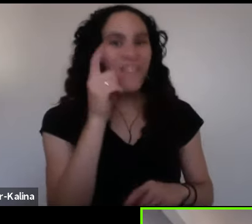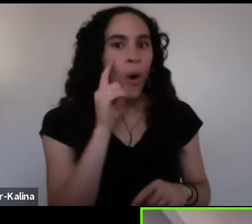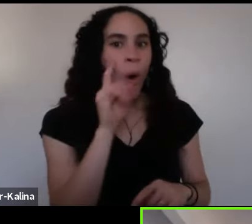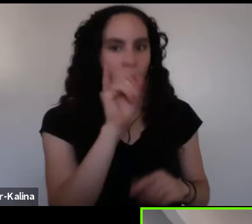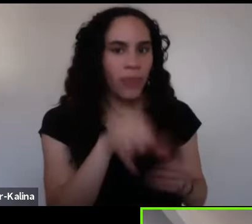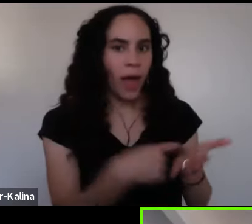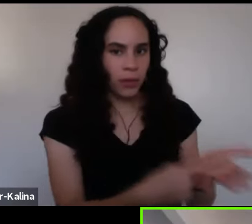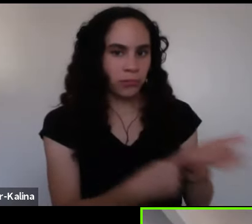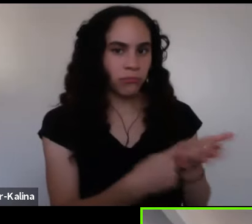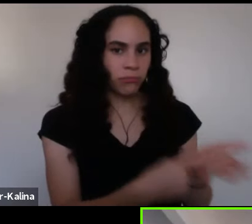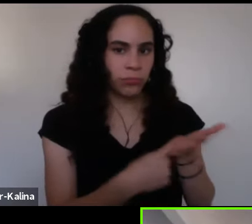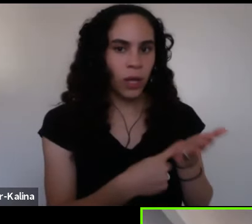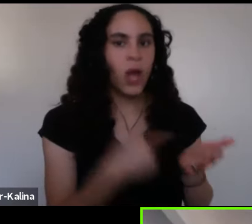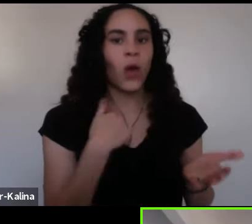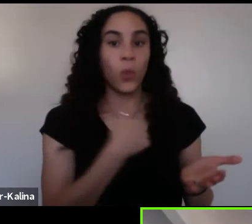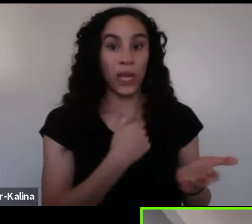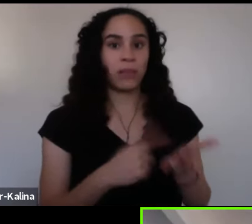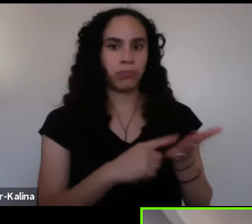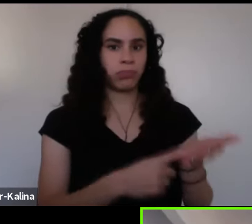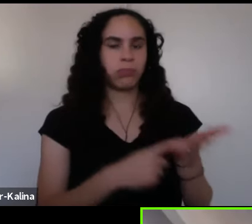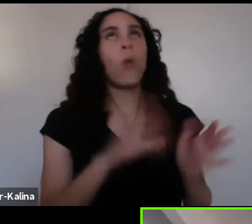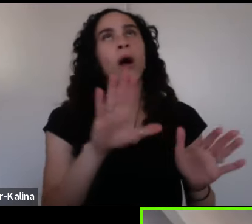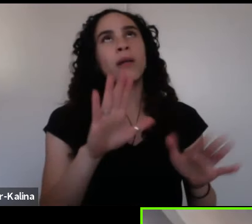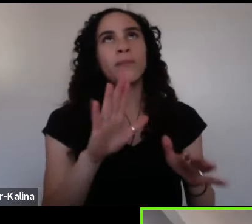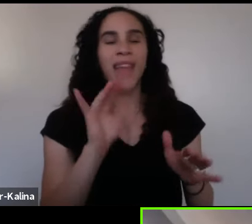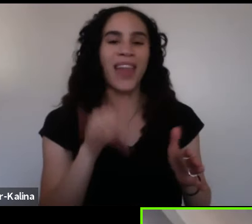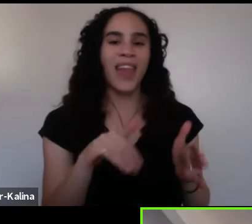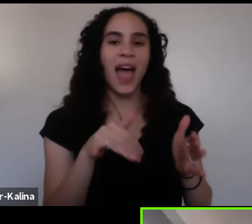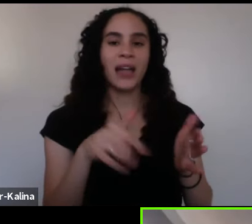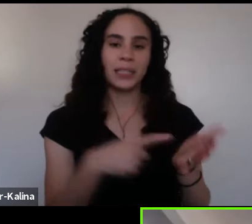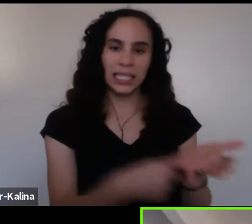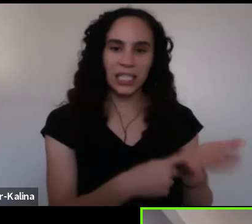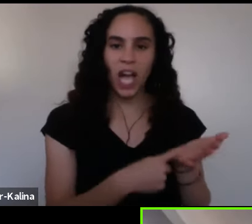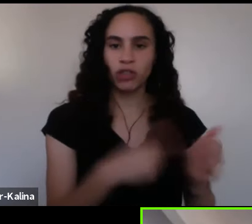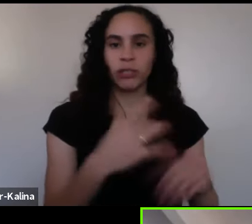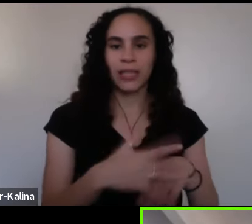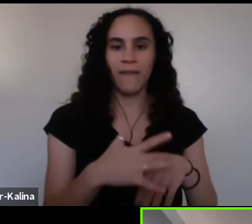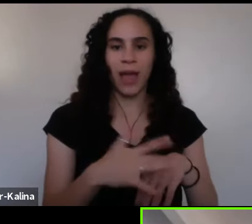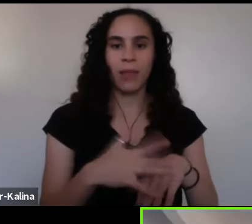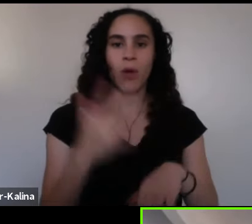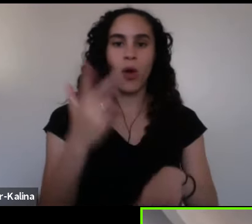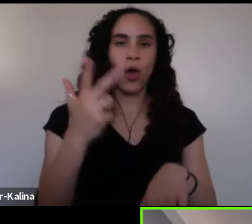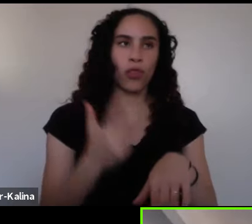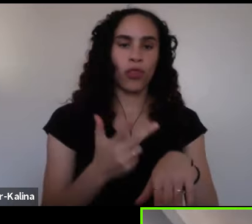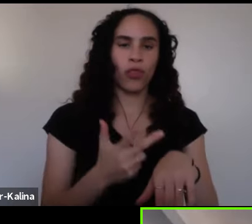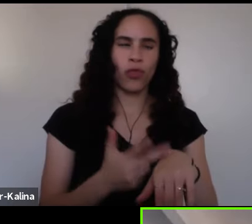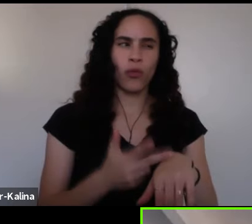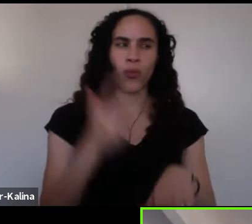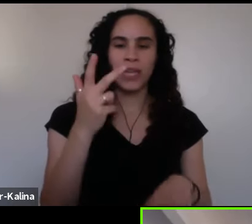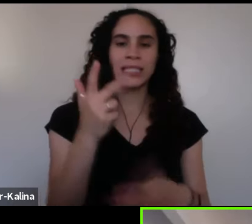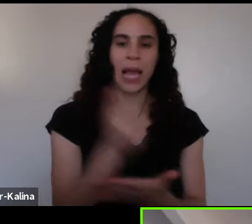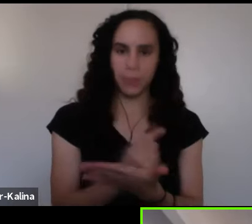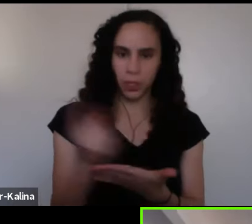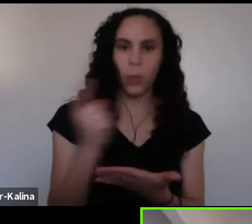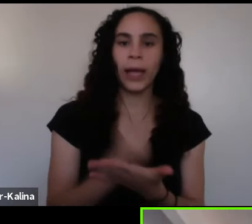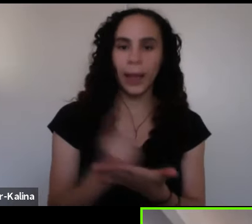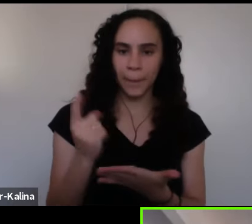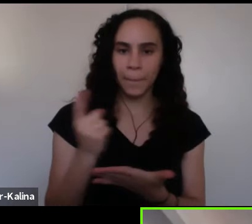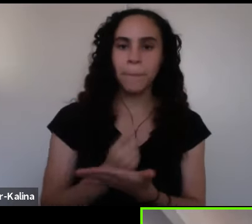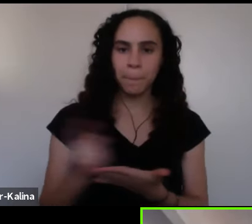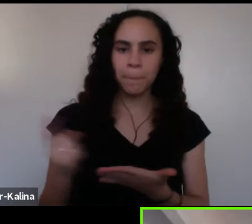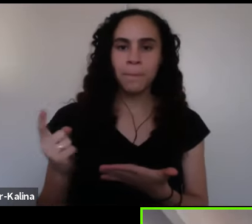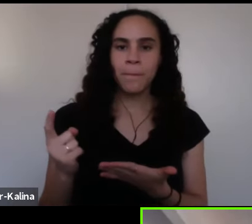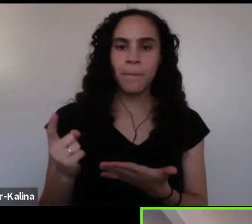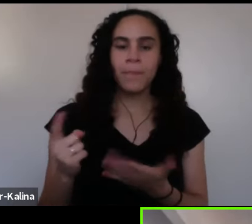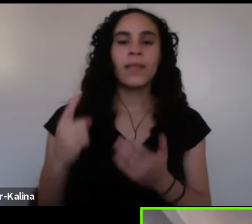that discussion 3 times, or it's available 3 times. I think it's in 1 week, and it's available every single